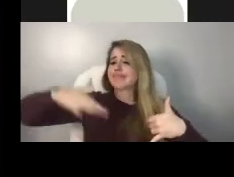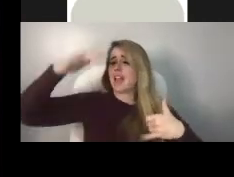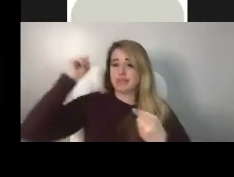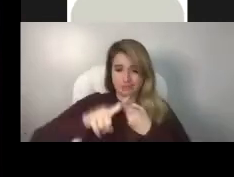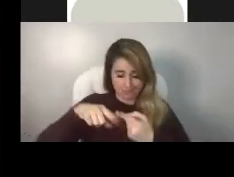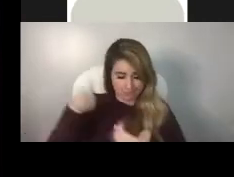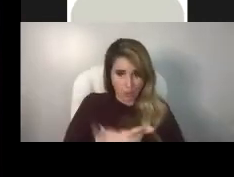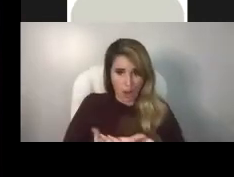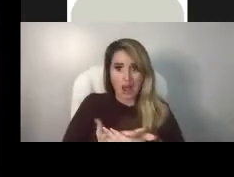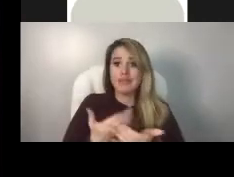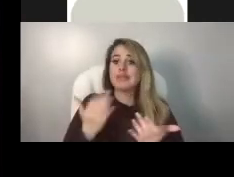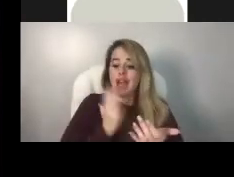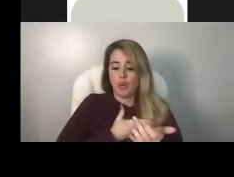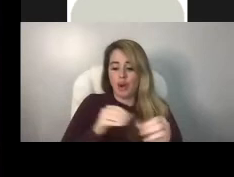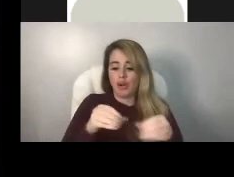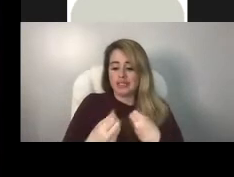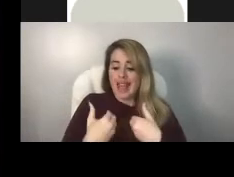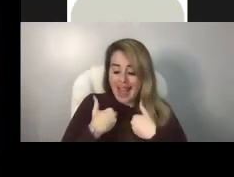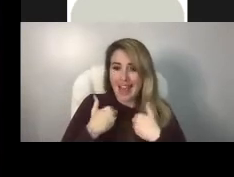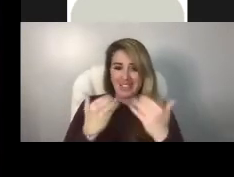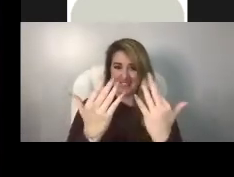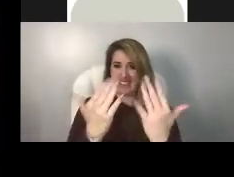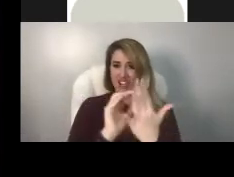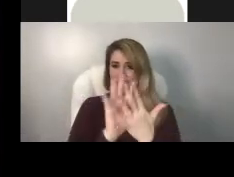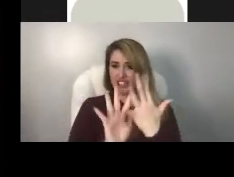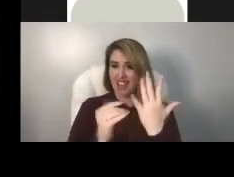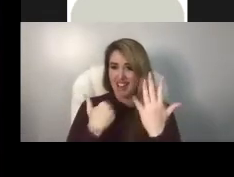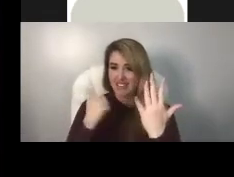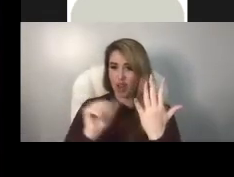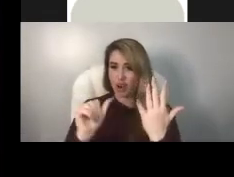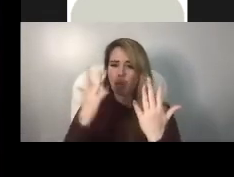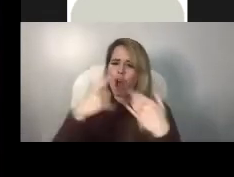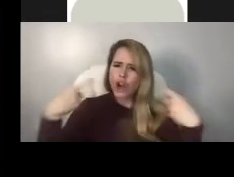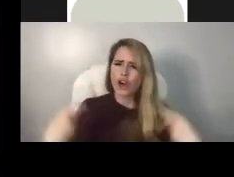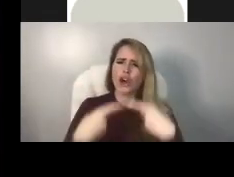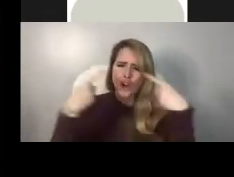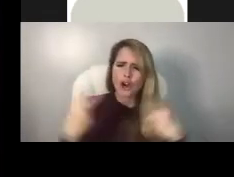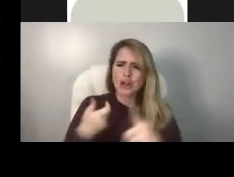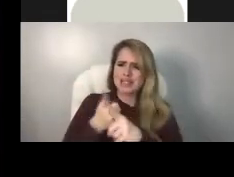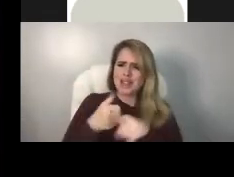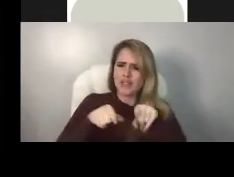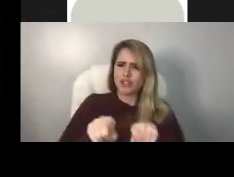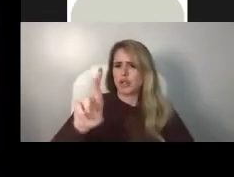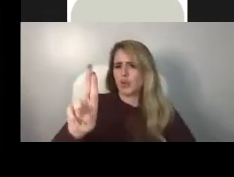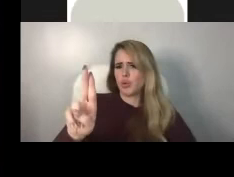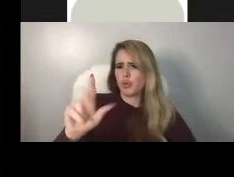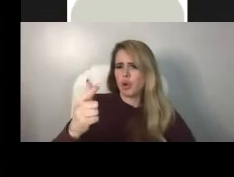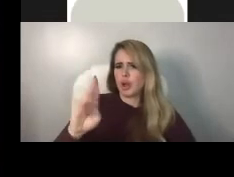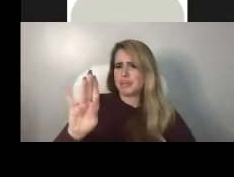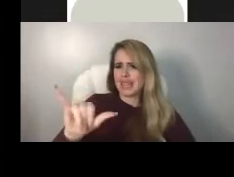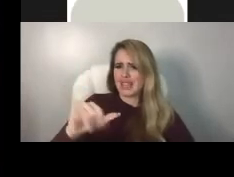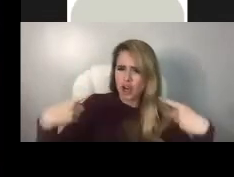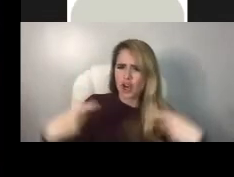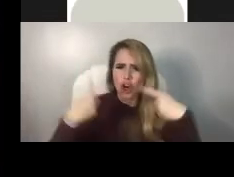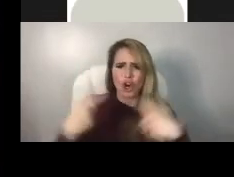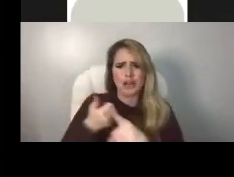arthritis in his fingers. Well, all of the repetitive trauma and injuries that he had in rugby probably played a role in this.